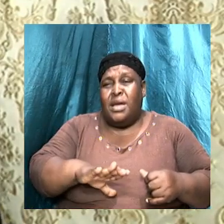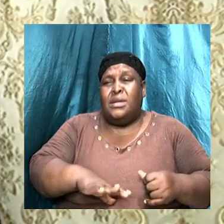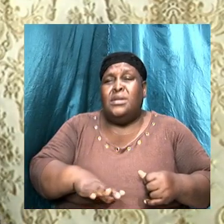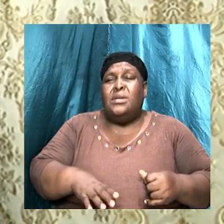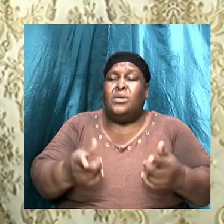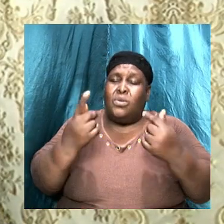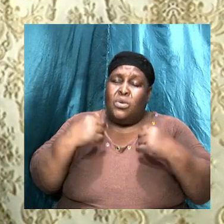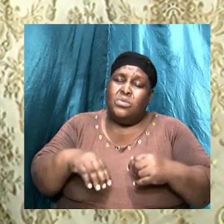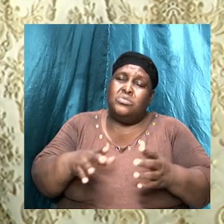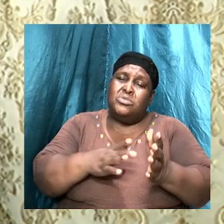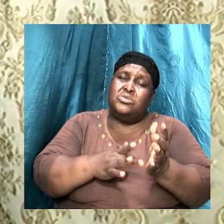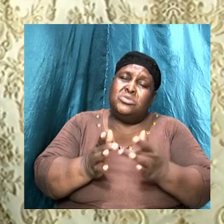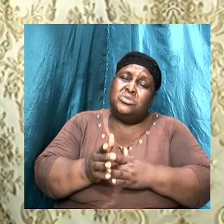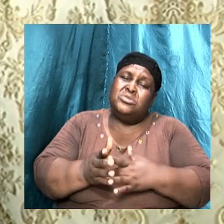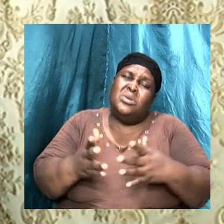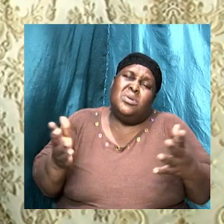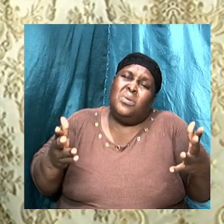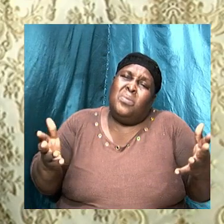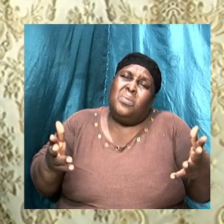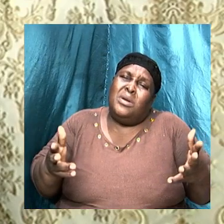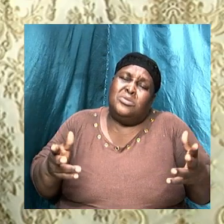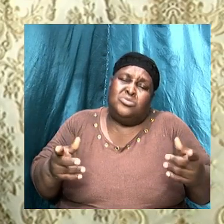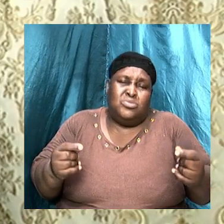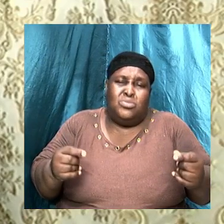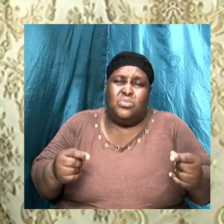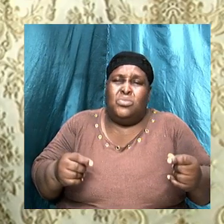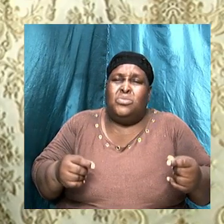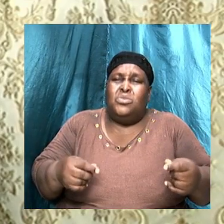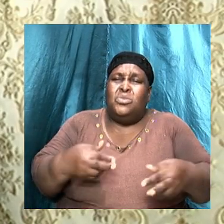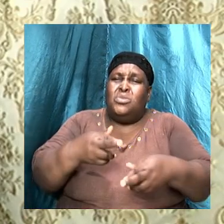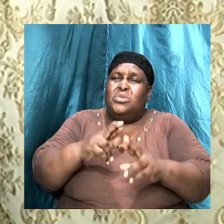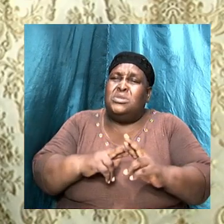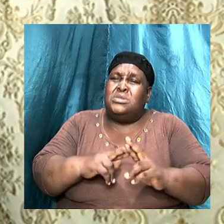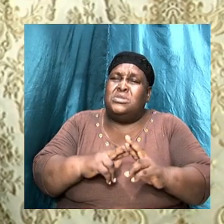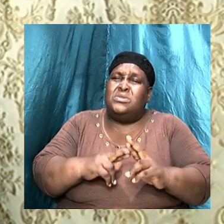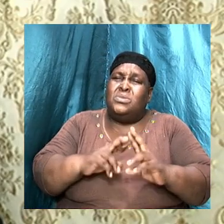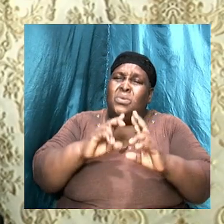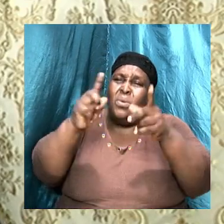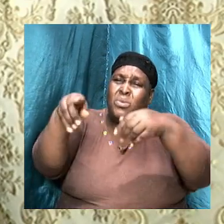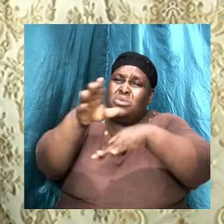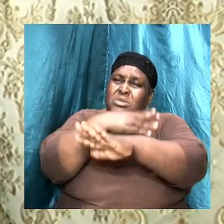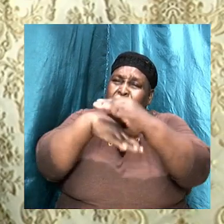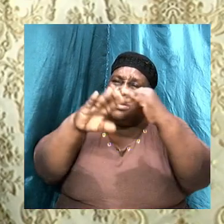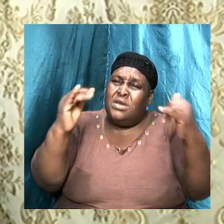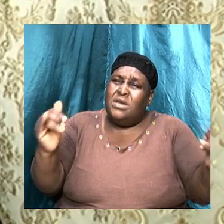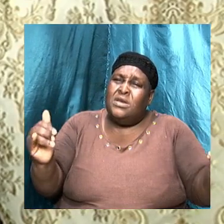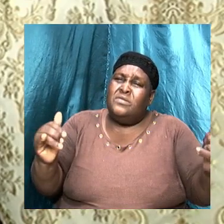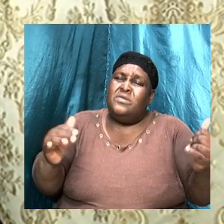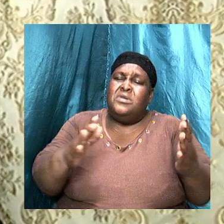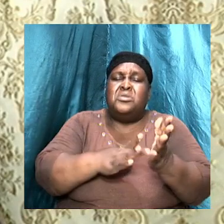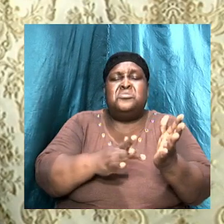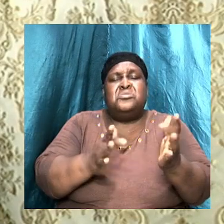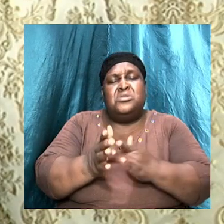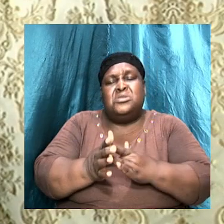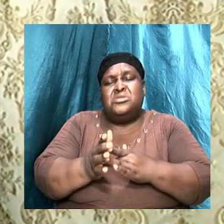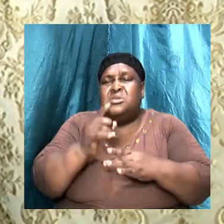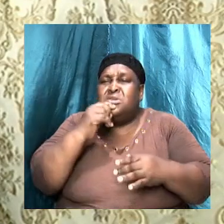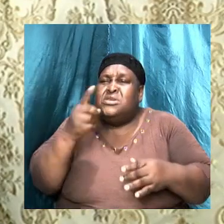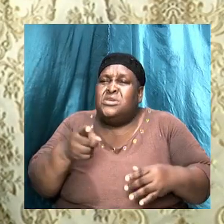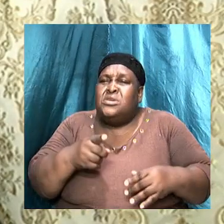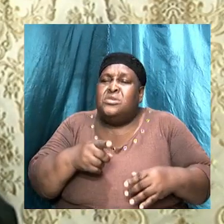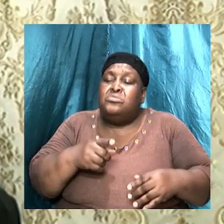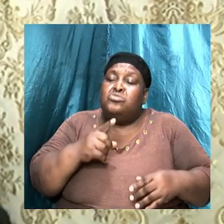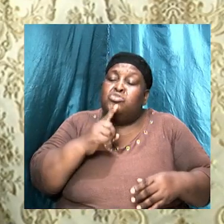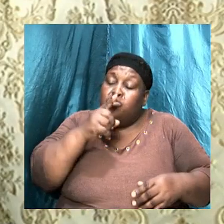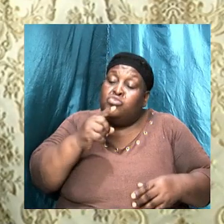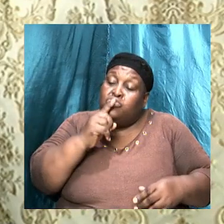What shall a man do in order to inherit the kingdom of God? And Jesus said, Surely, surely, I say unto